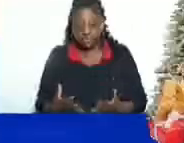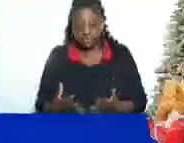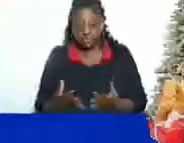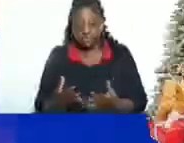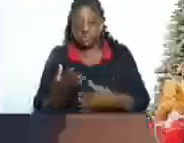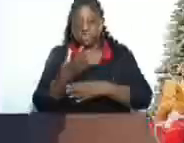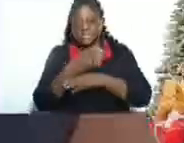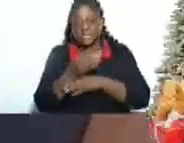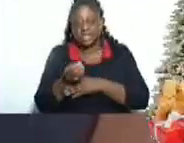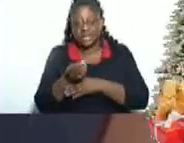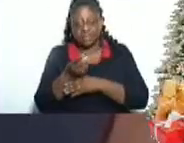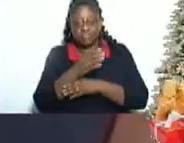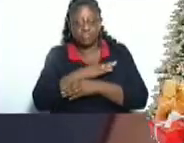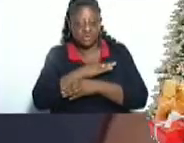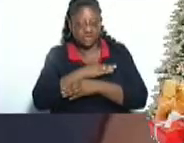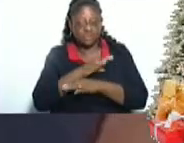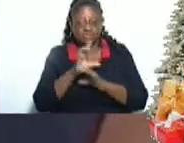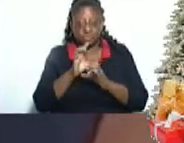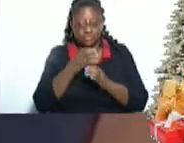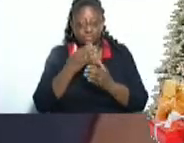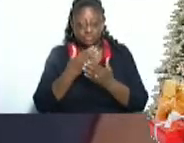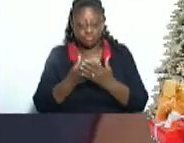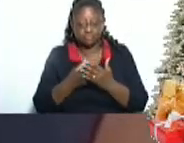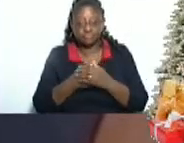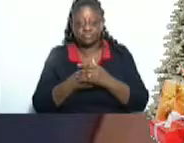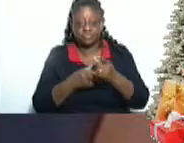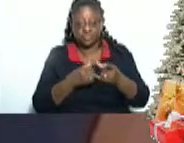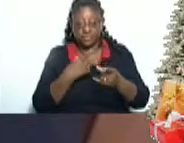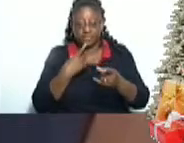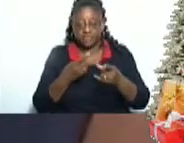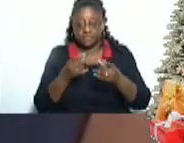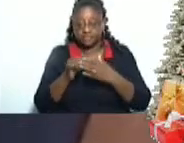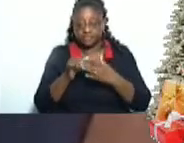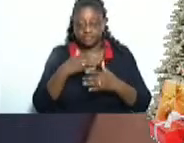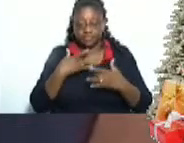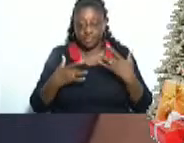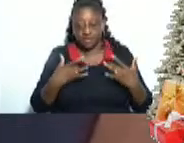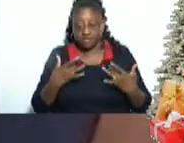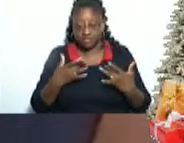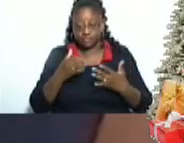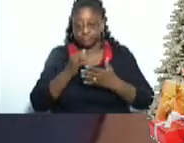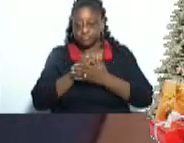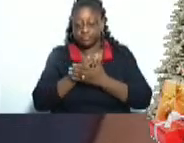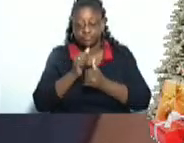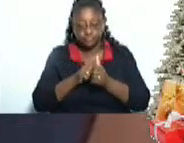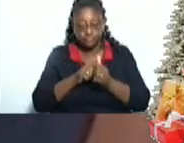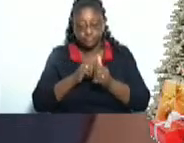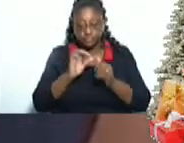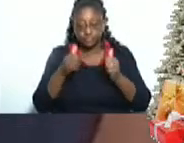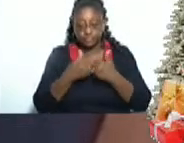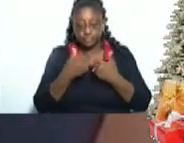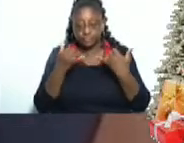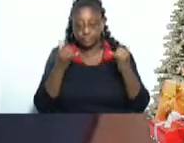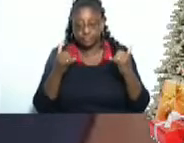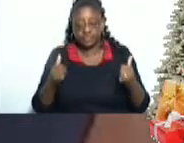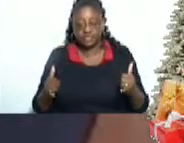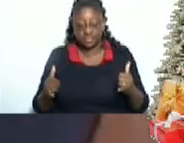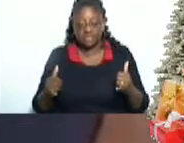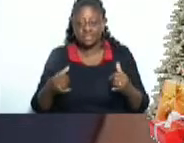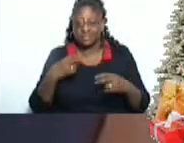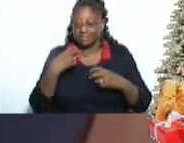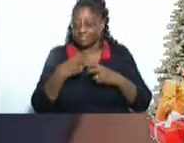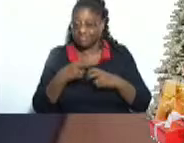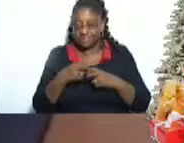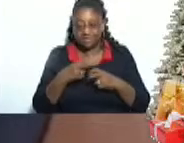thus far. Never played a playoff game before, but it feels like every game that was being played is playoff intensity,